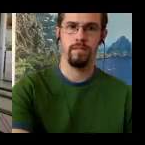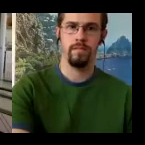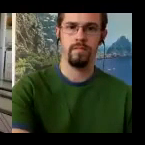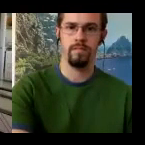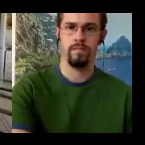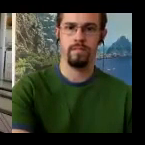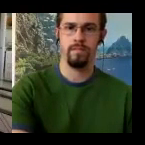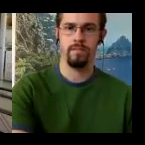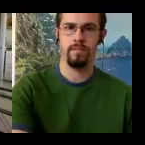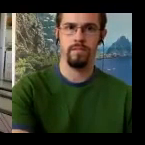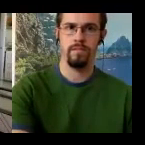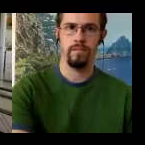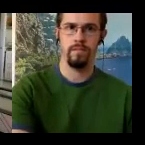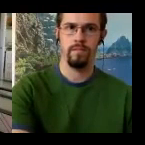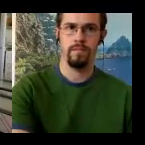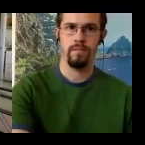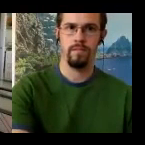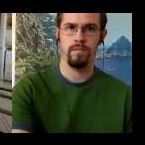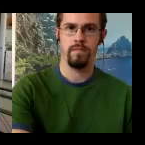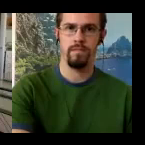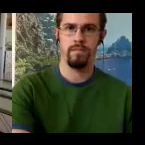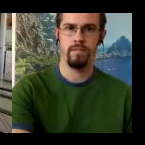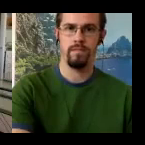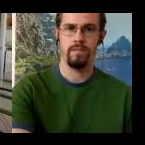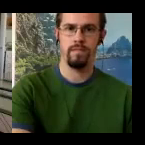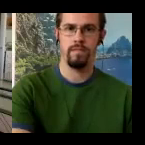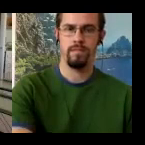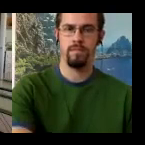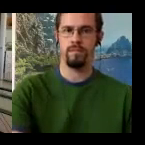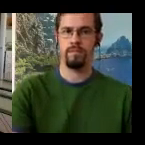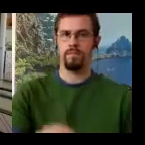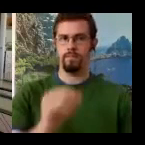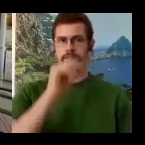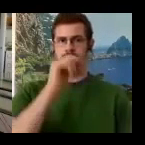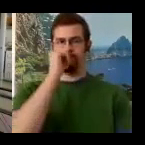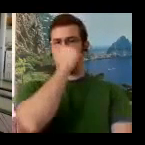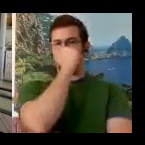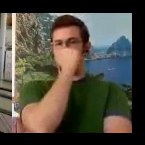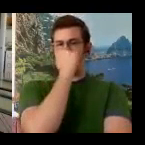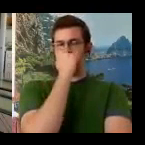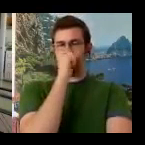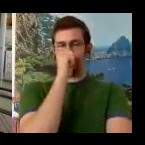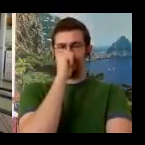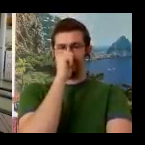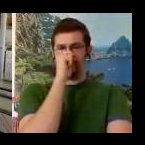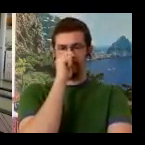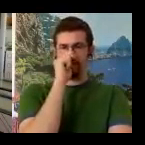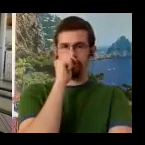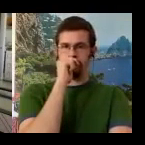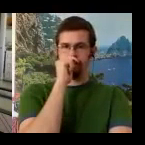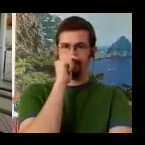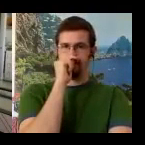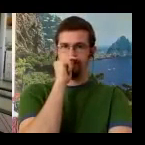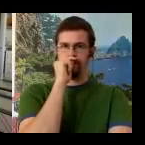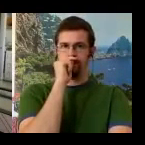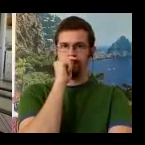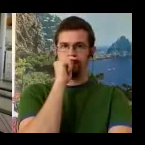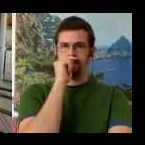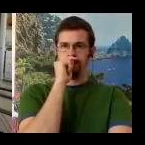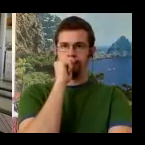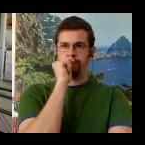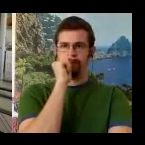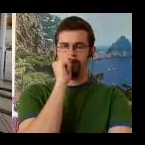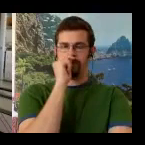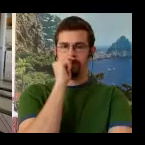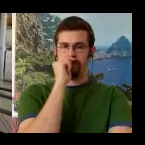import the font or import the symbols, but I couldn't get it to work. And Eduardo Trápani came along, and he got the